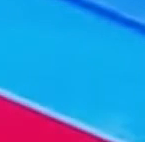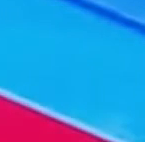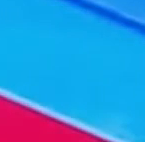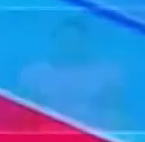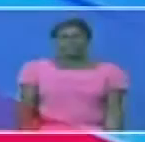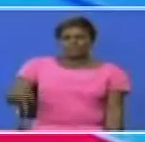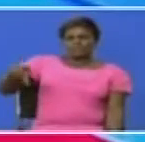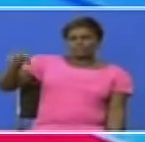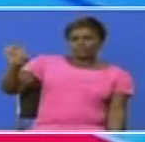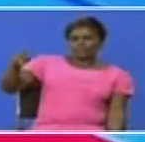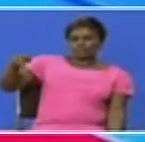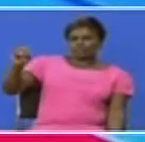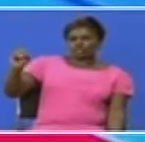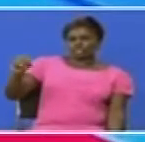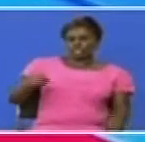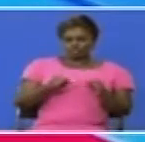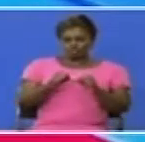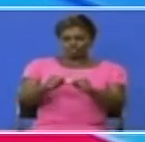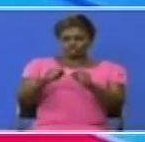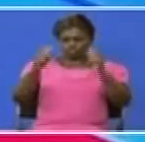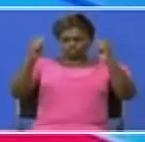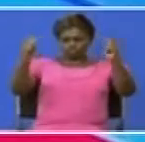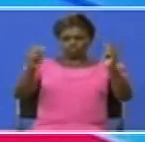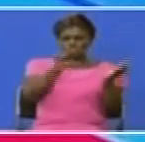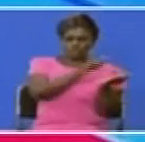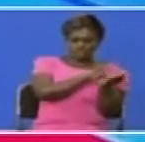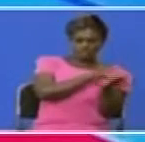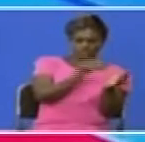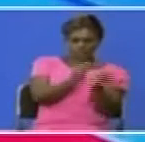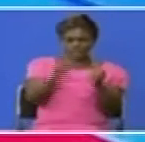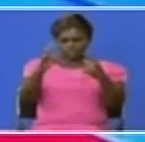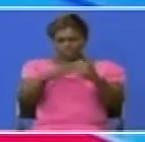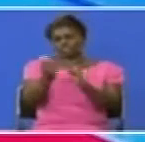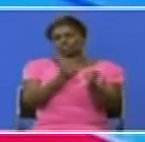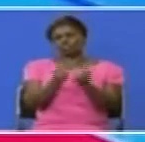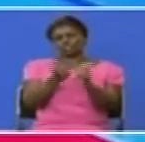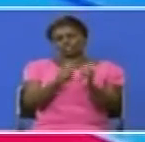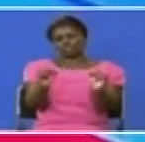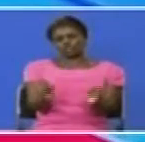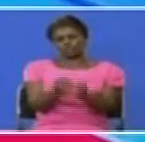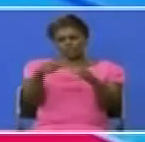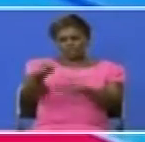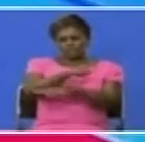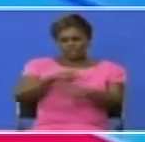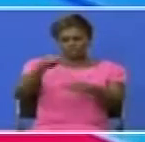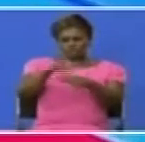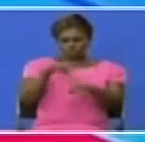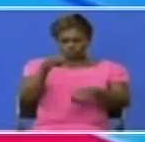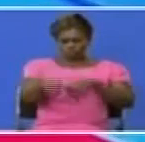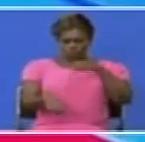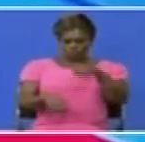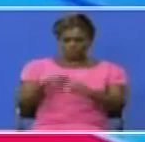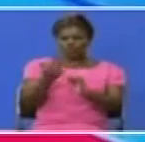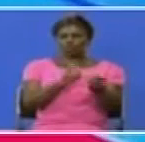Hosts Peponi School retained the under 12 mixed category title as the 18th edition of the HOG Charge. The national mountain bike competition